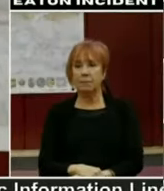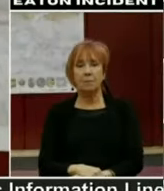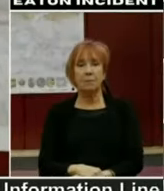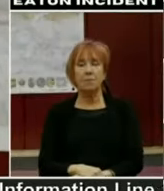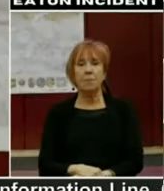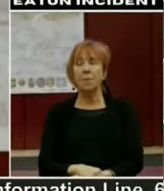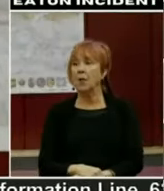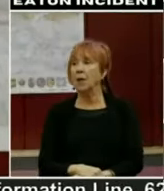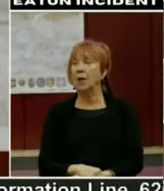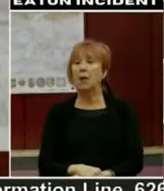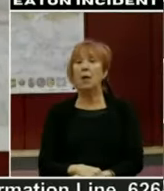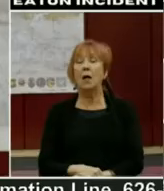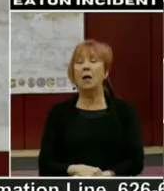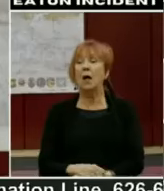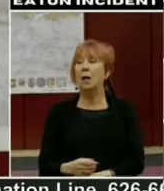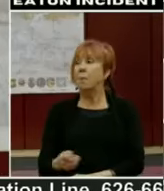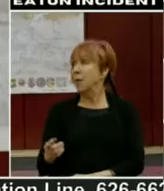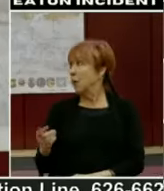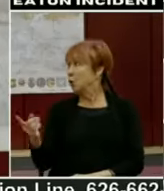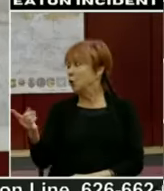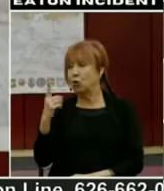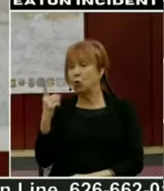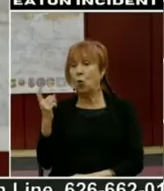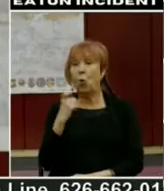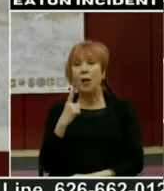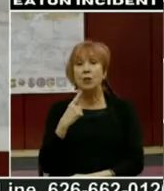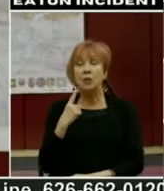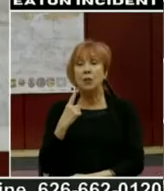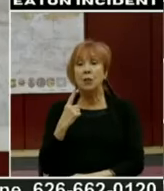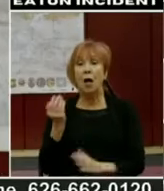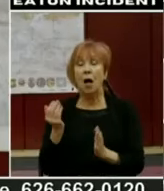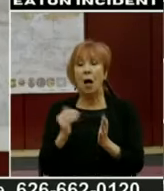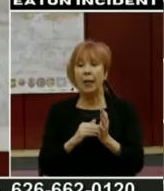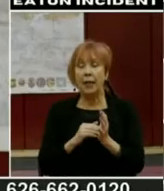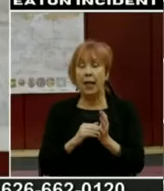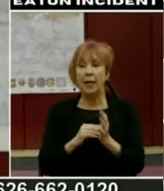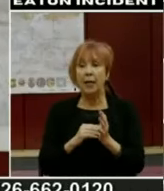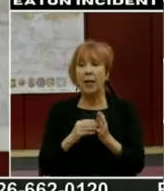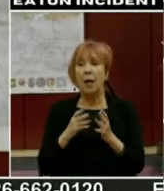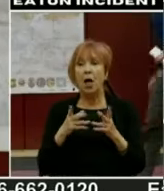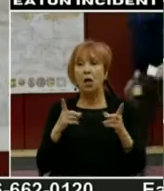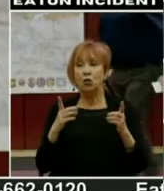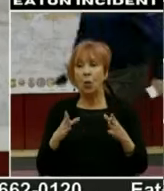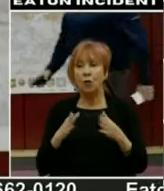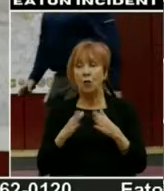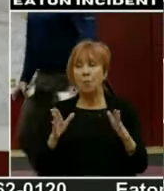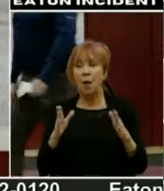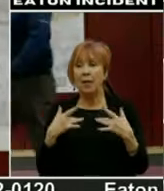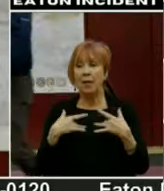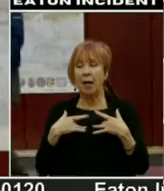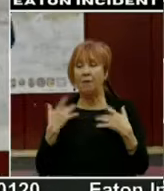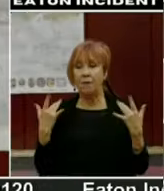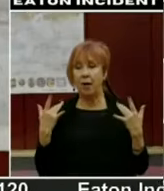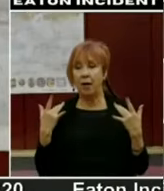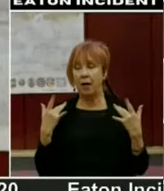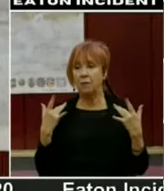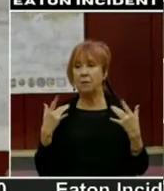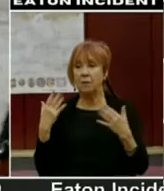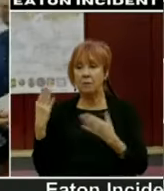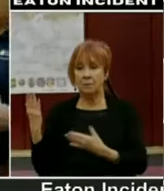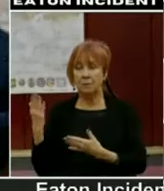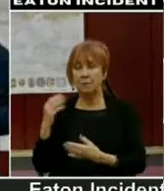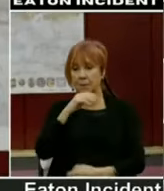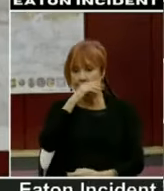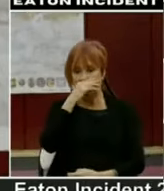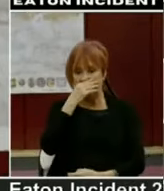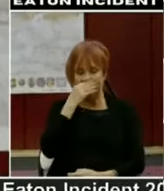To answer some questions, we're going to bring back up Cody Tubbs, the Director of Public Affairs with Southern California Edison.